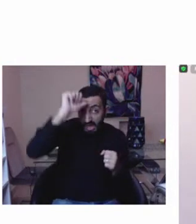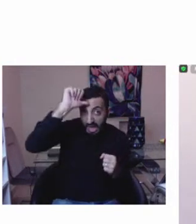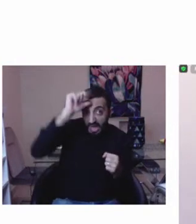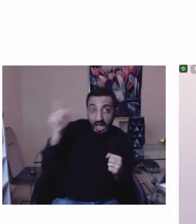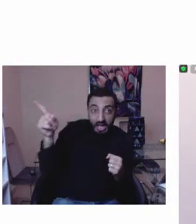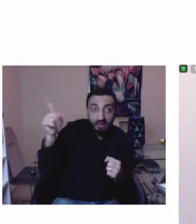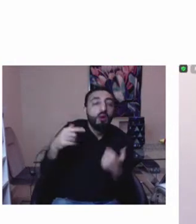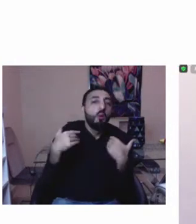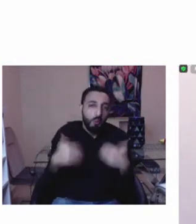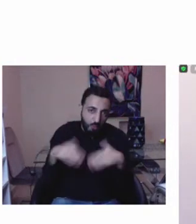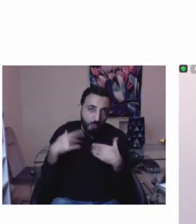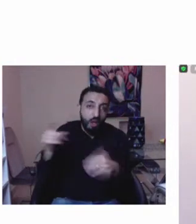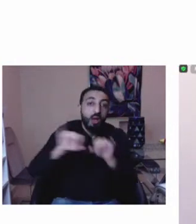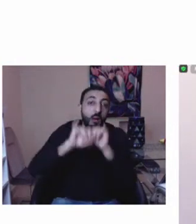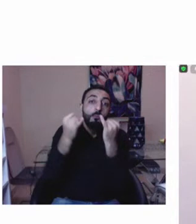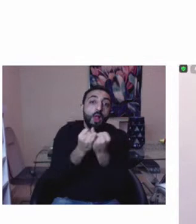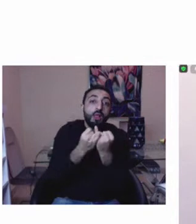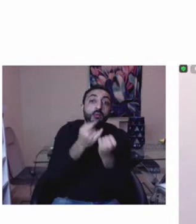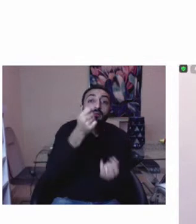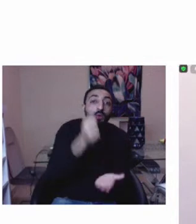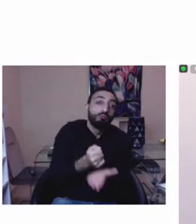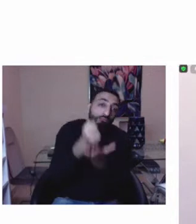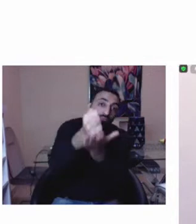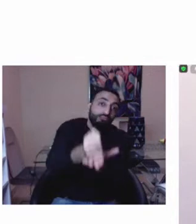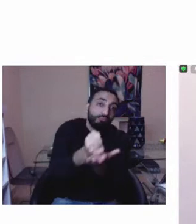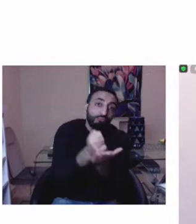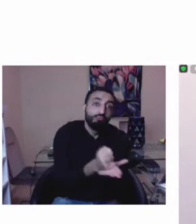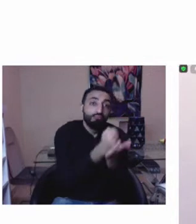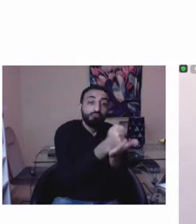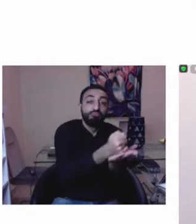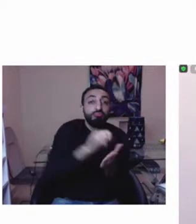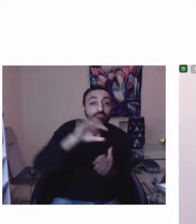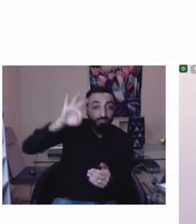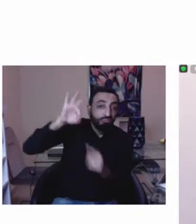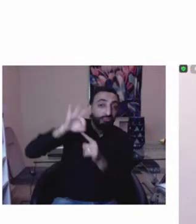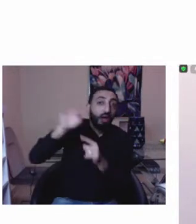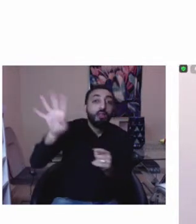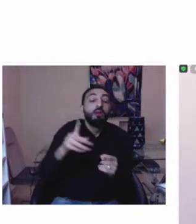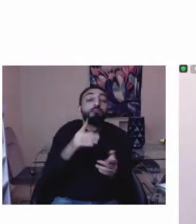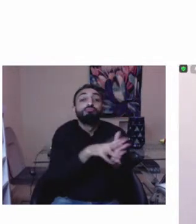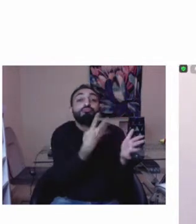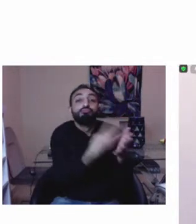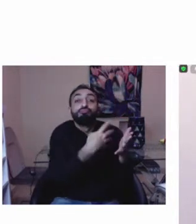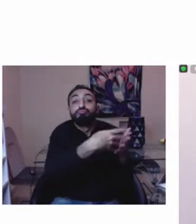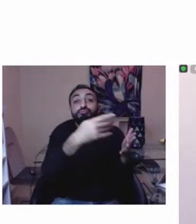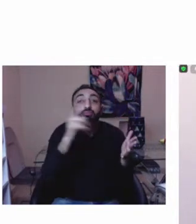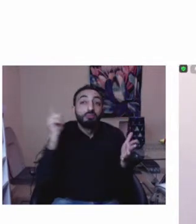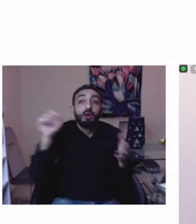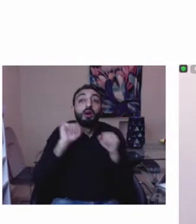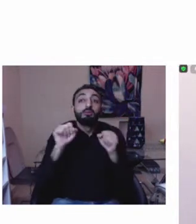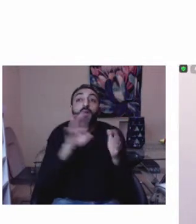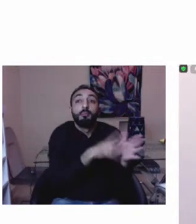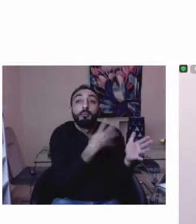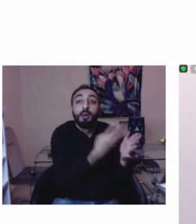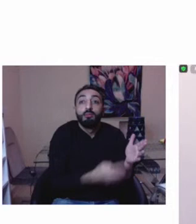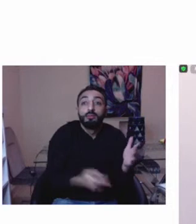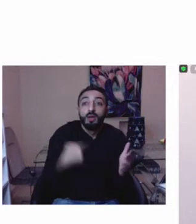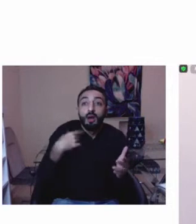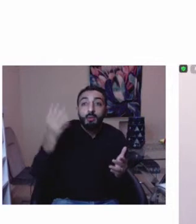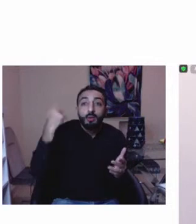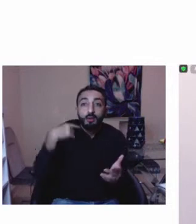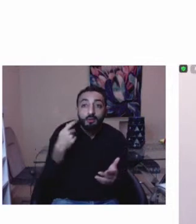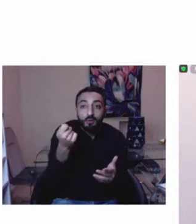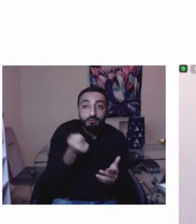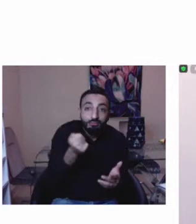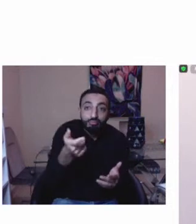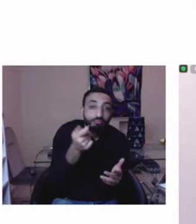responsibility, and in last 3 years, we have received like the amount that has been spent is $2